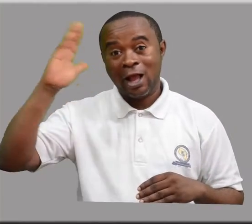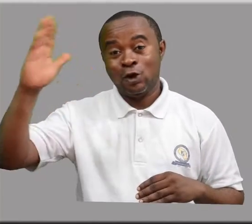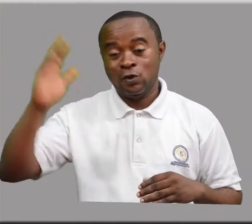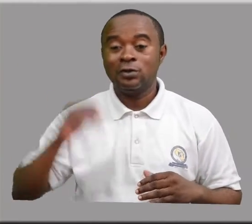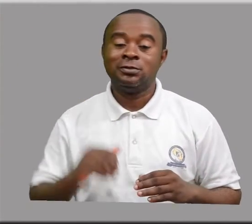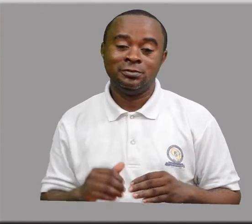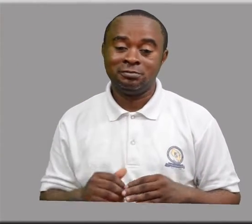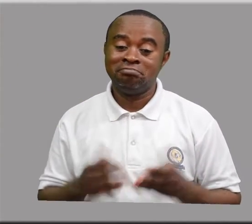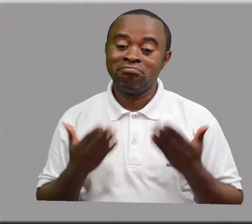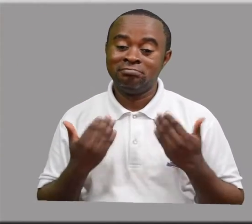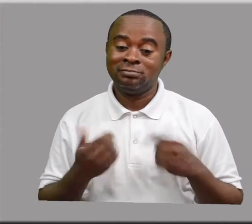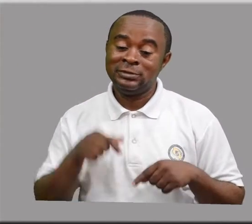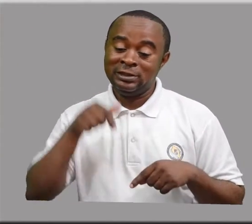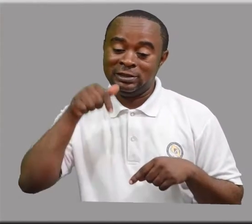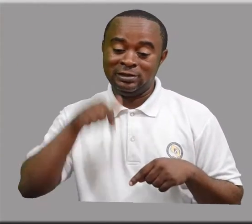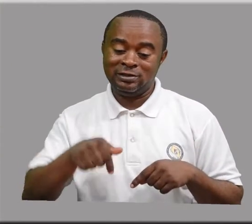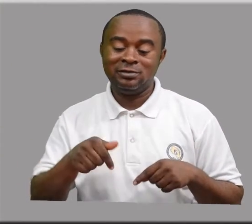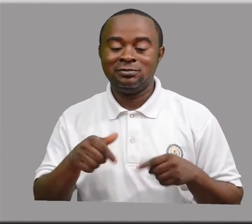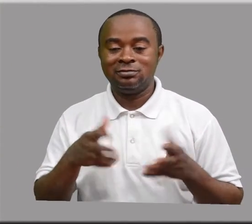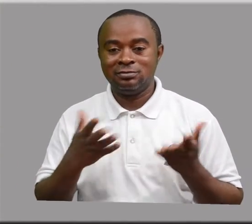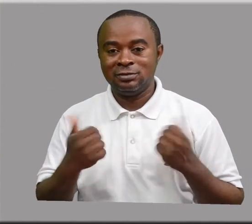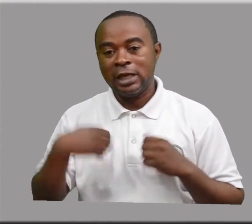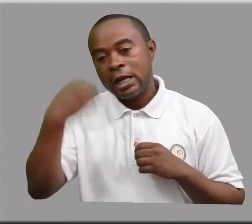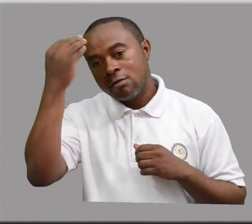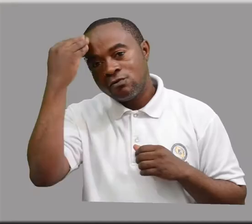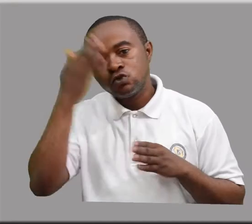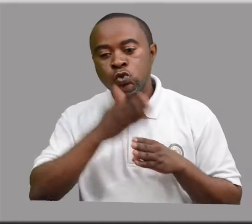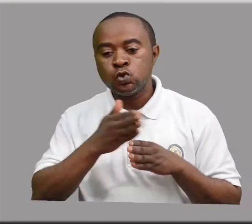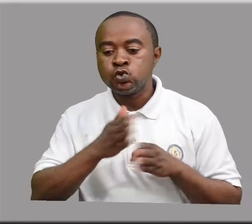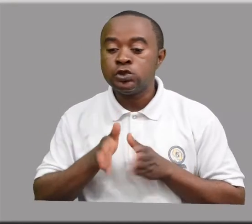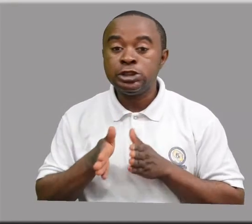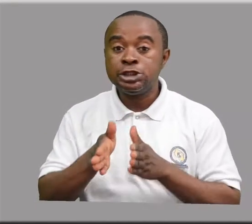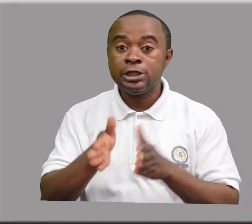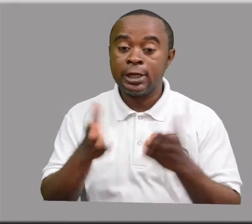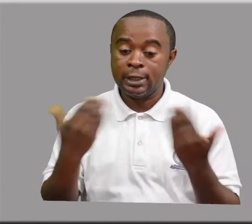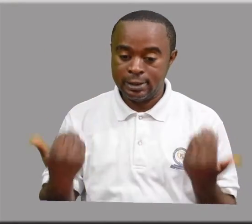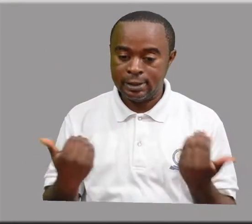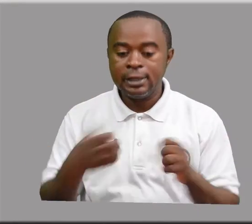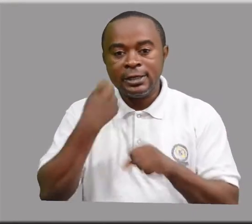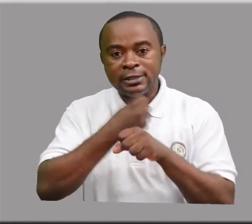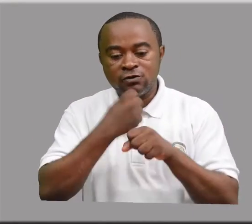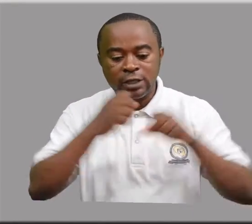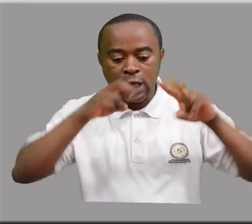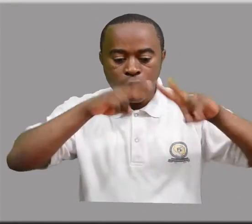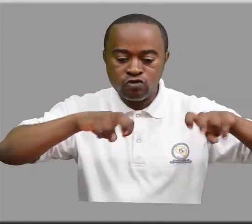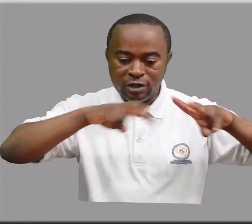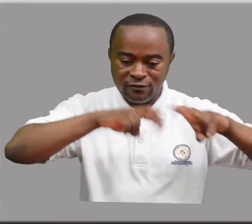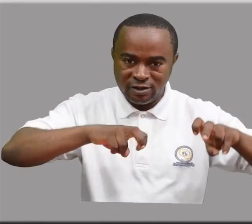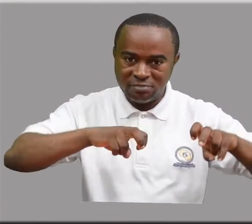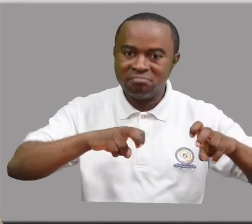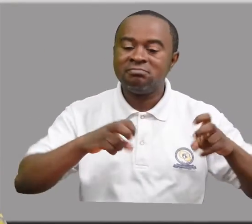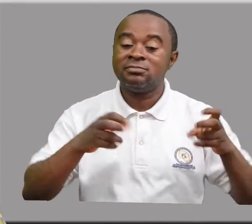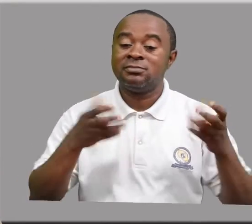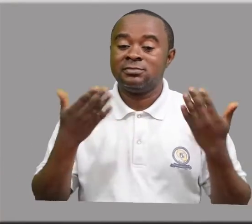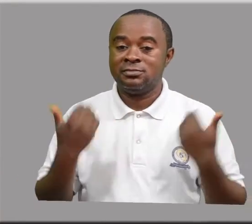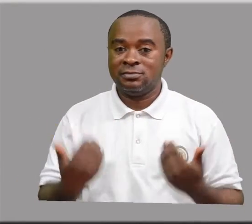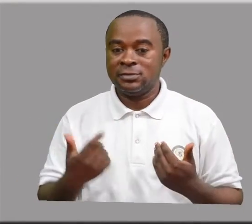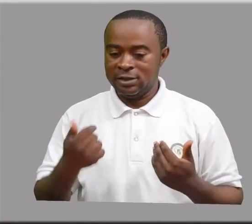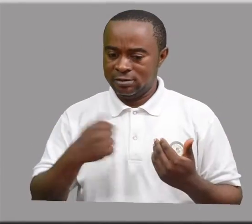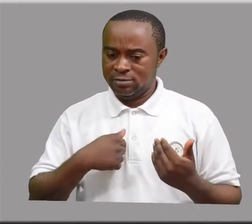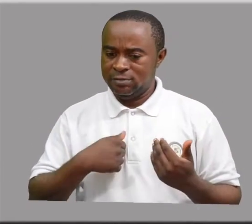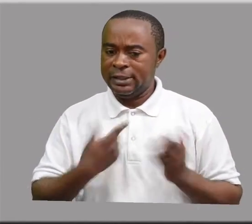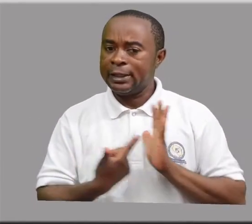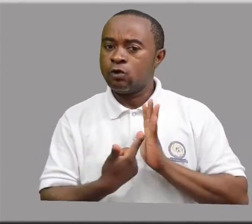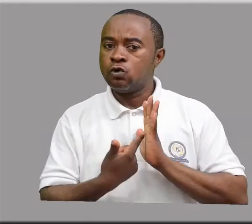Hello, this is a course on research methodology that is going to expose you into